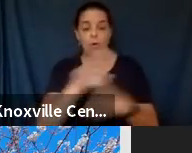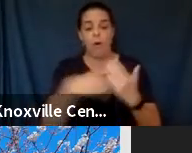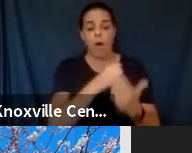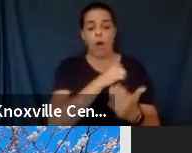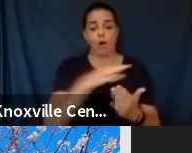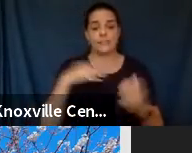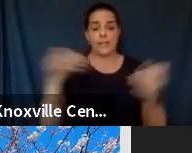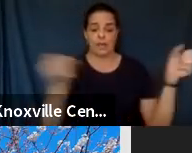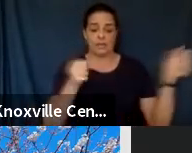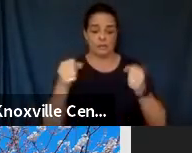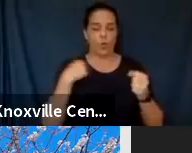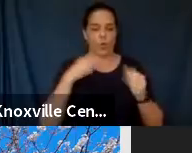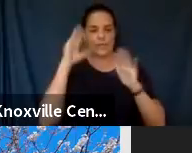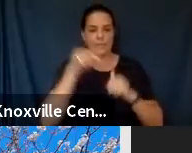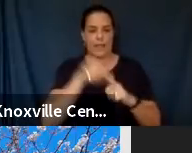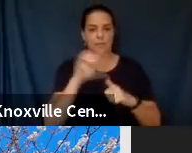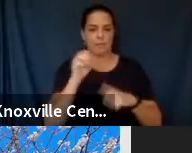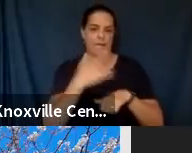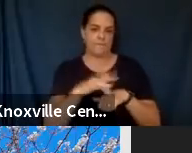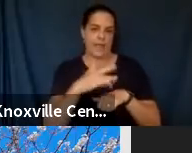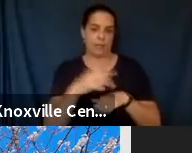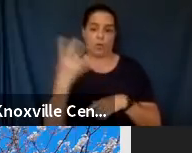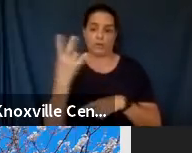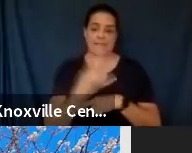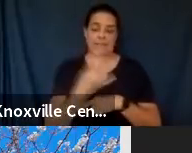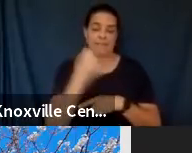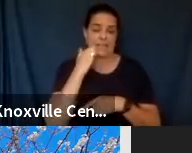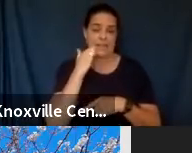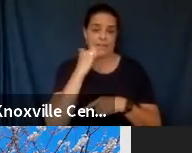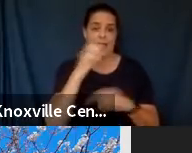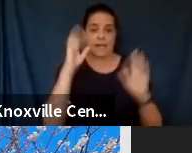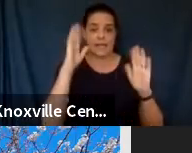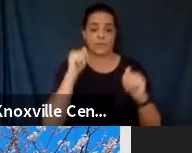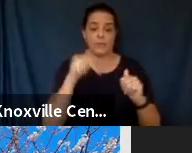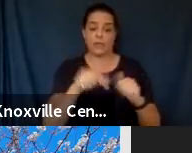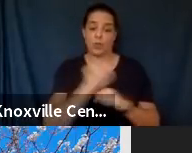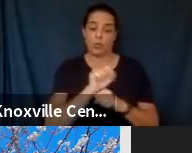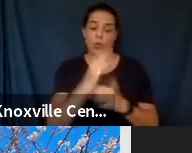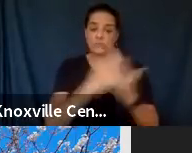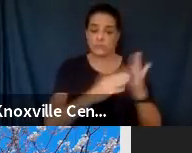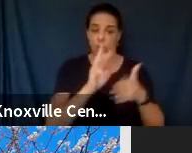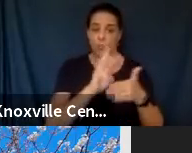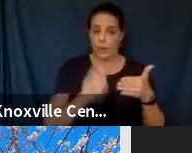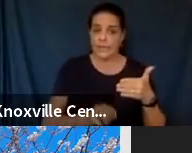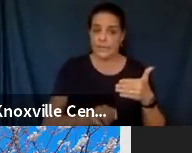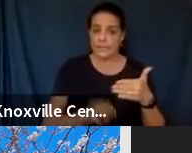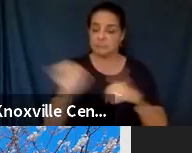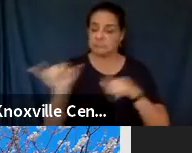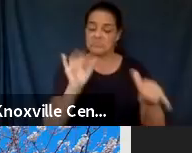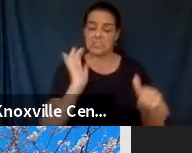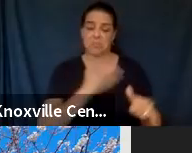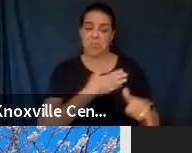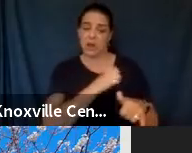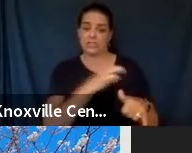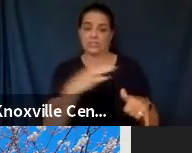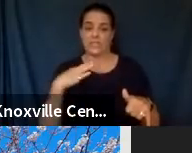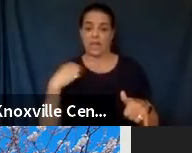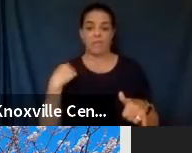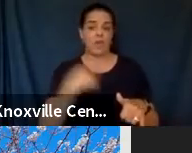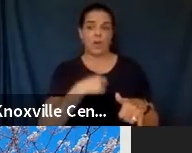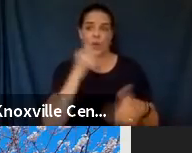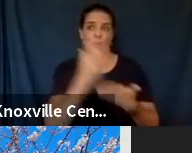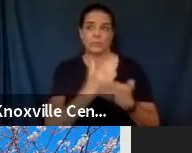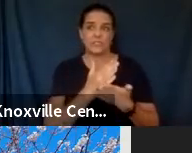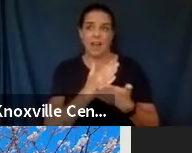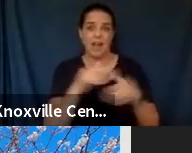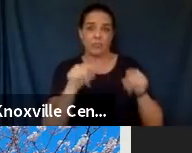like our staff, to be available 7 days a week and expect to work some weekends because we don't stop doing this over the